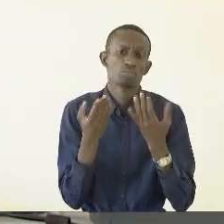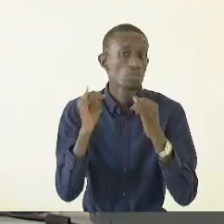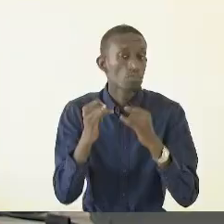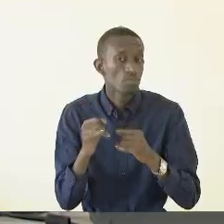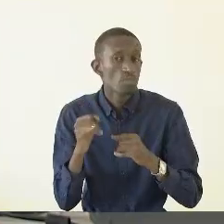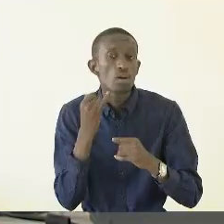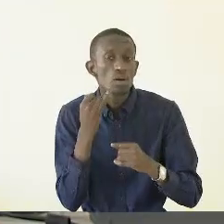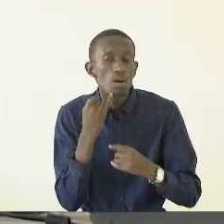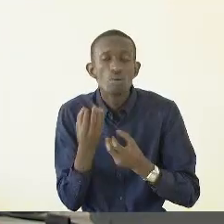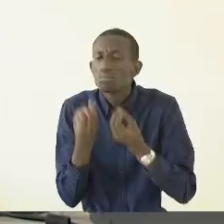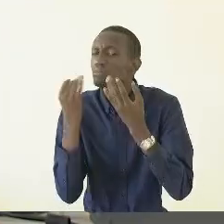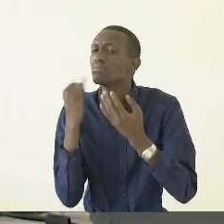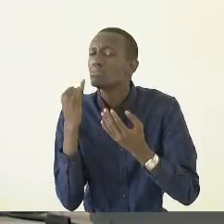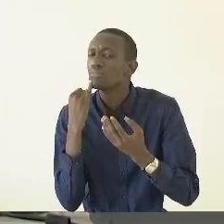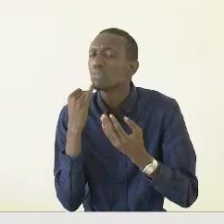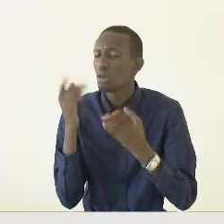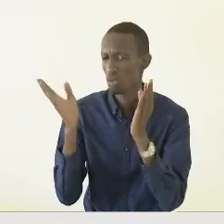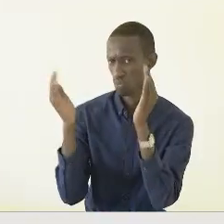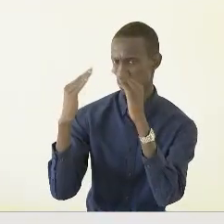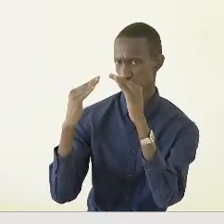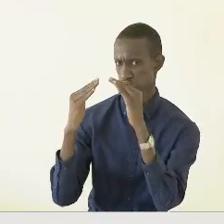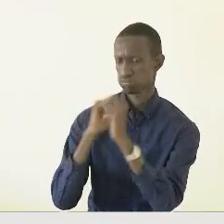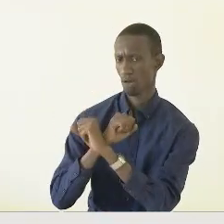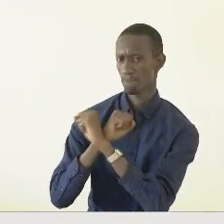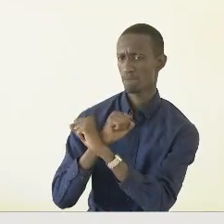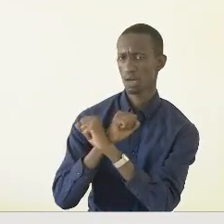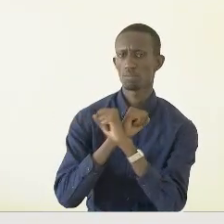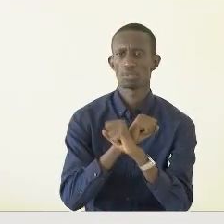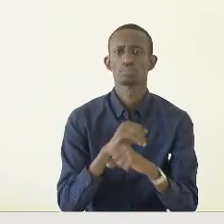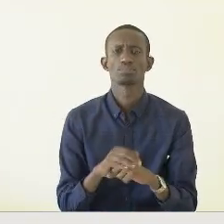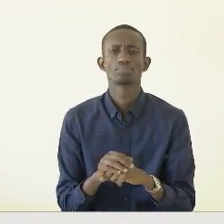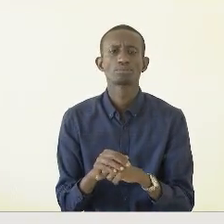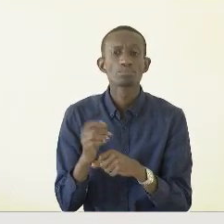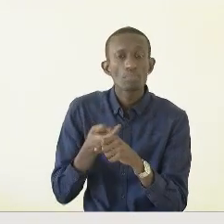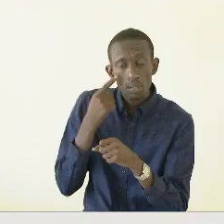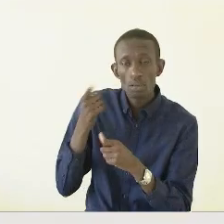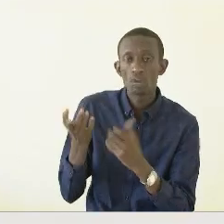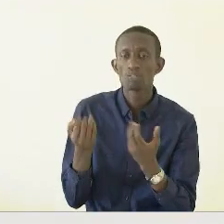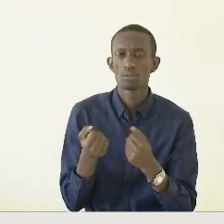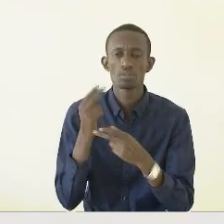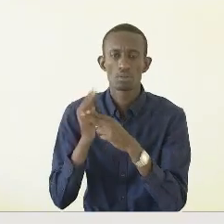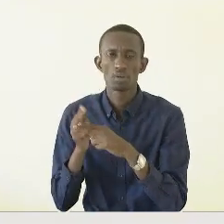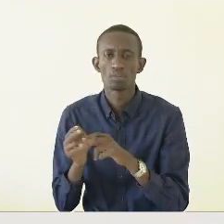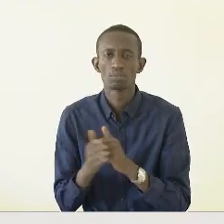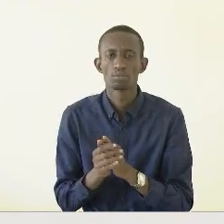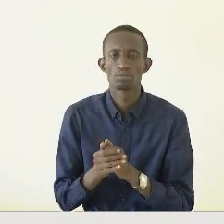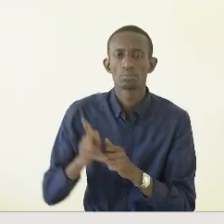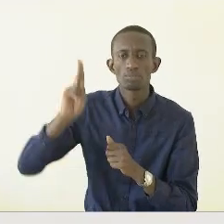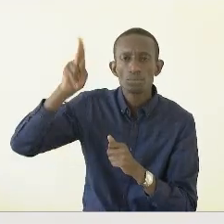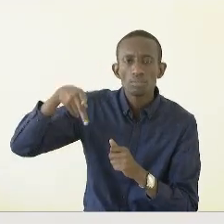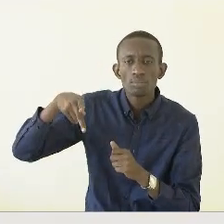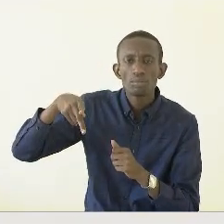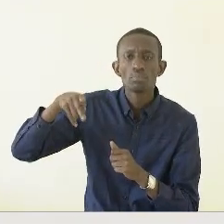young and they are growing. From there, we have what we call petals. As you can